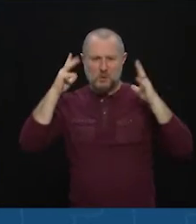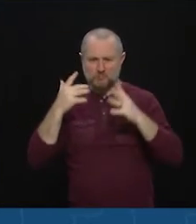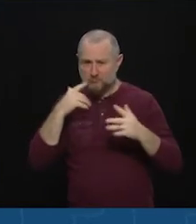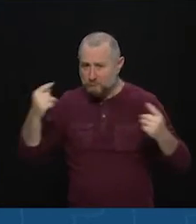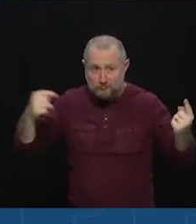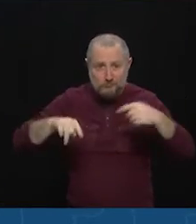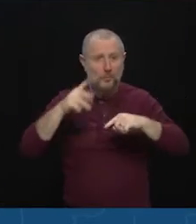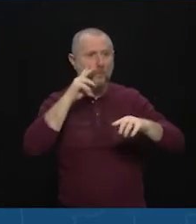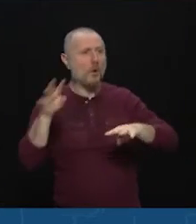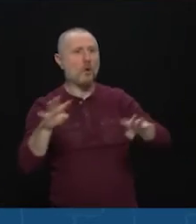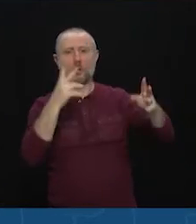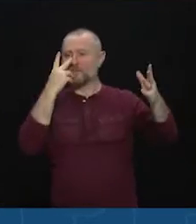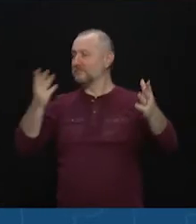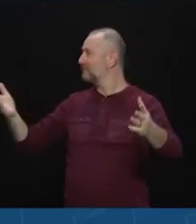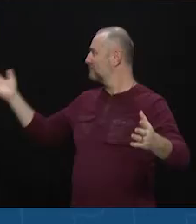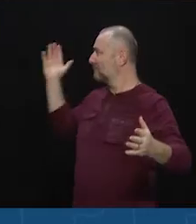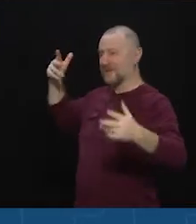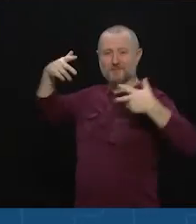all these months later,